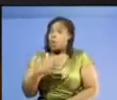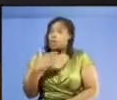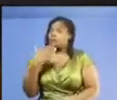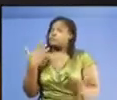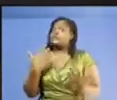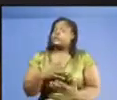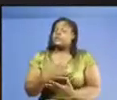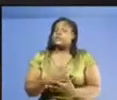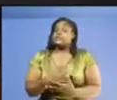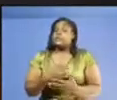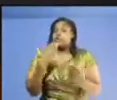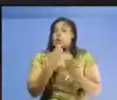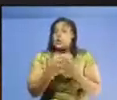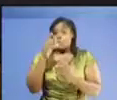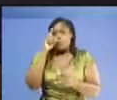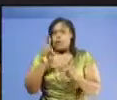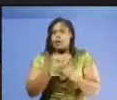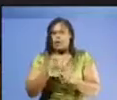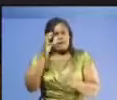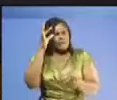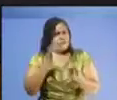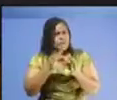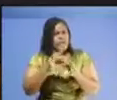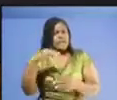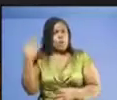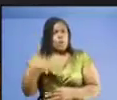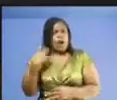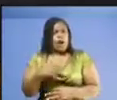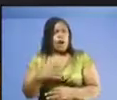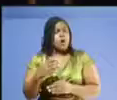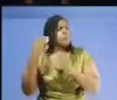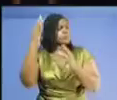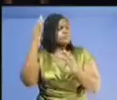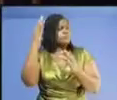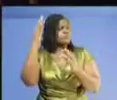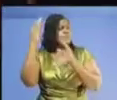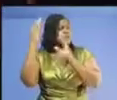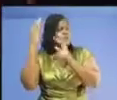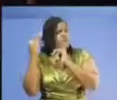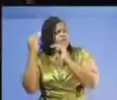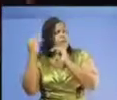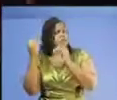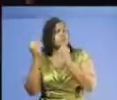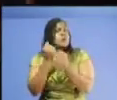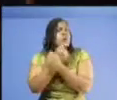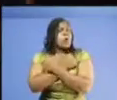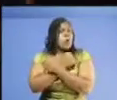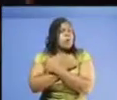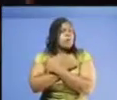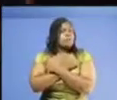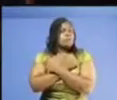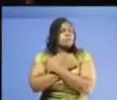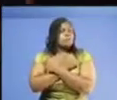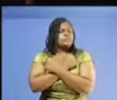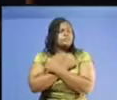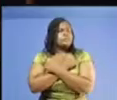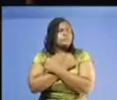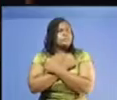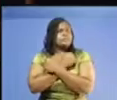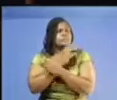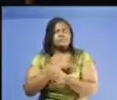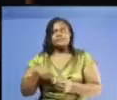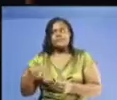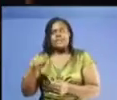I don't know how I'd handle it. If faith, hope, and charity should all die the same